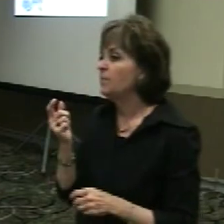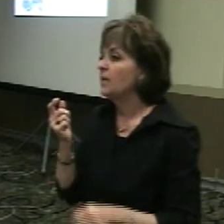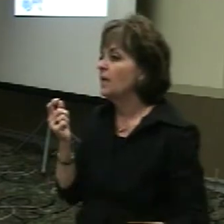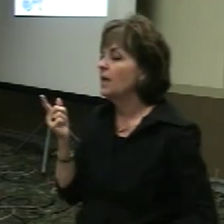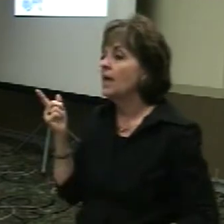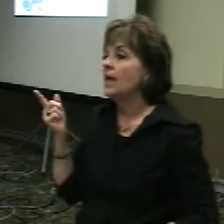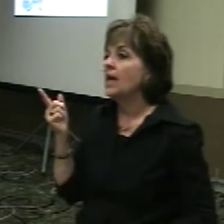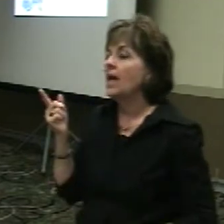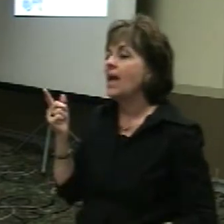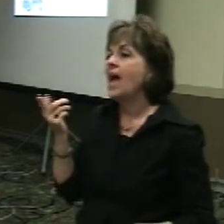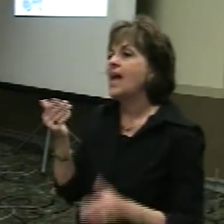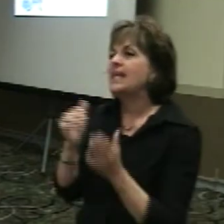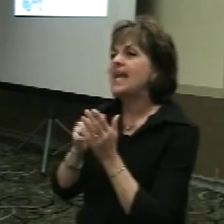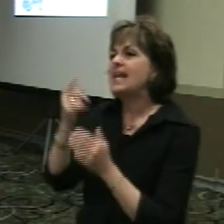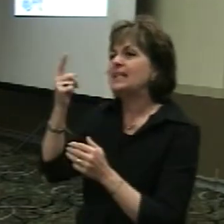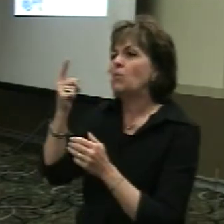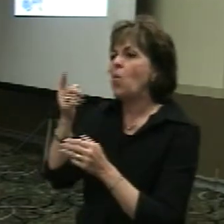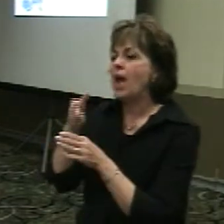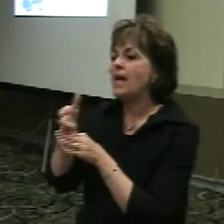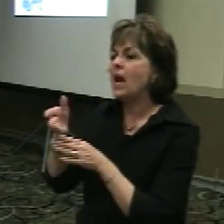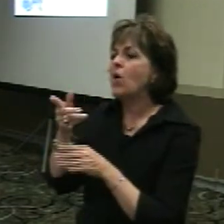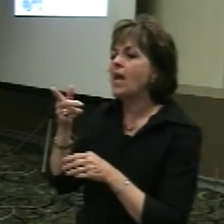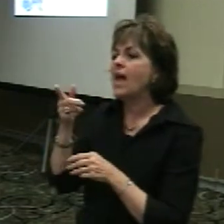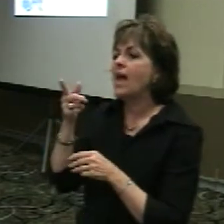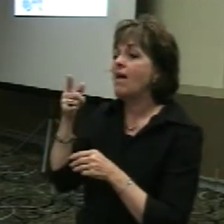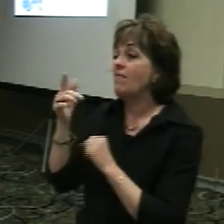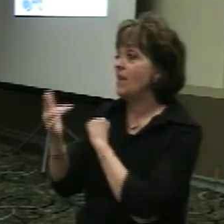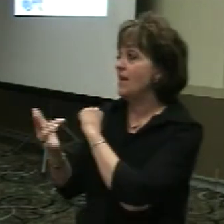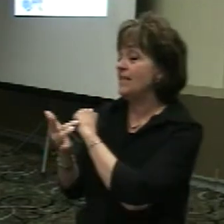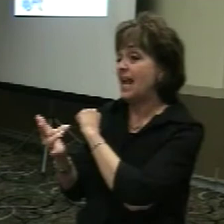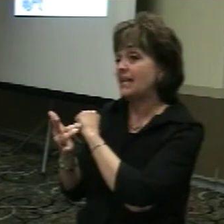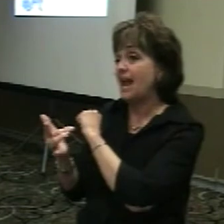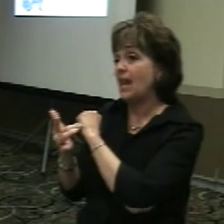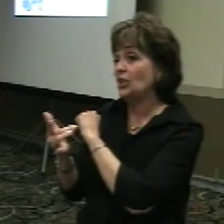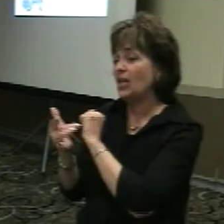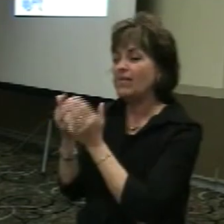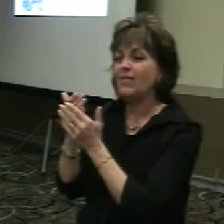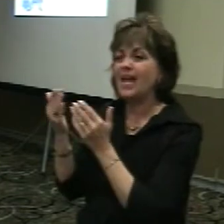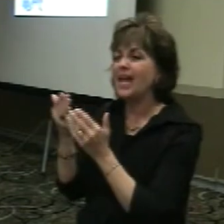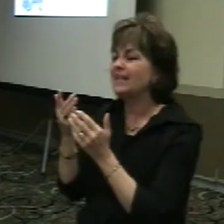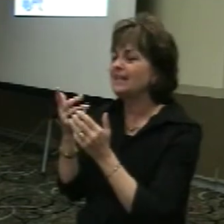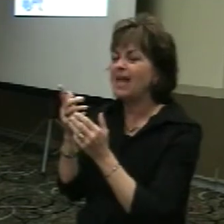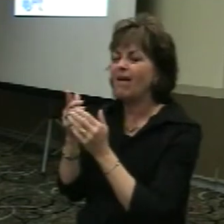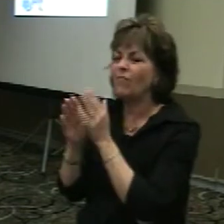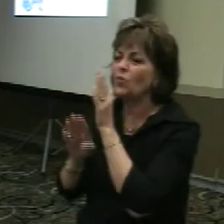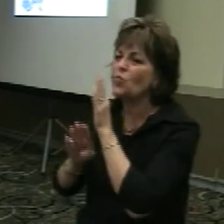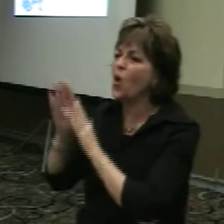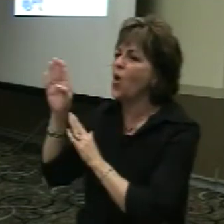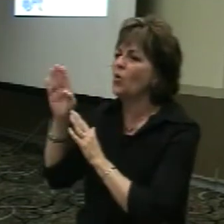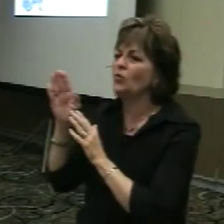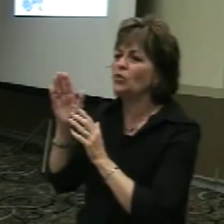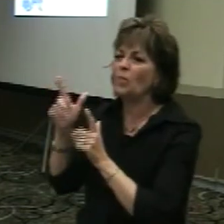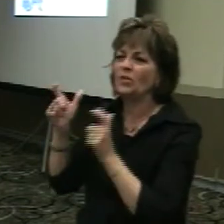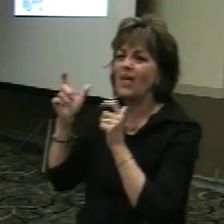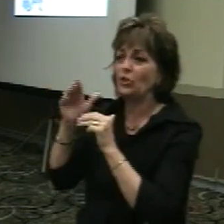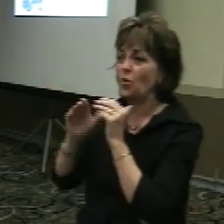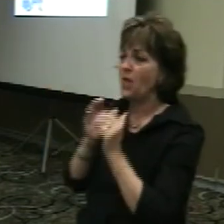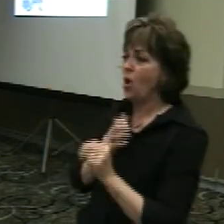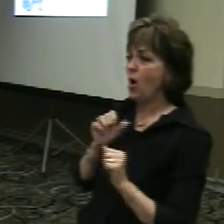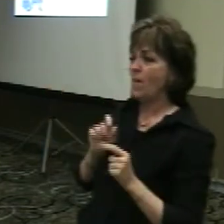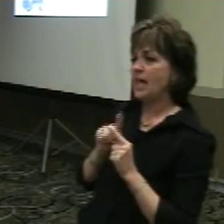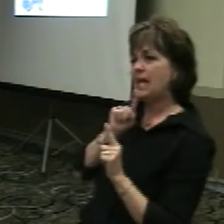And it's again, it's one of those areas that the technology and the things have grown so much faster than our ability to respond to